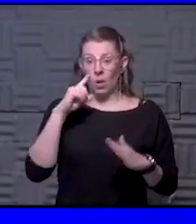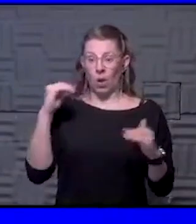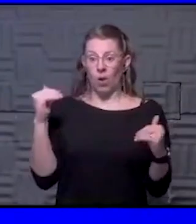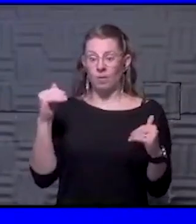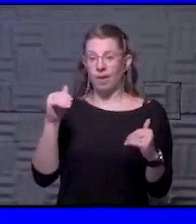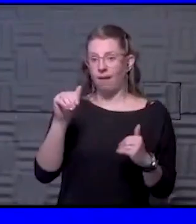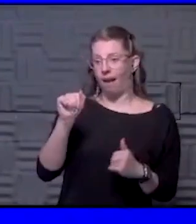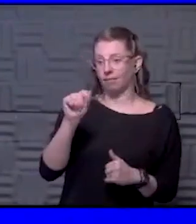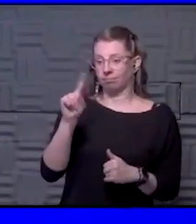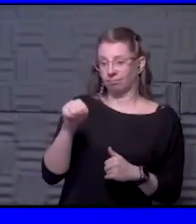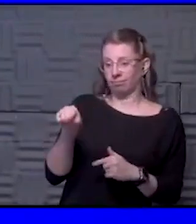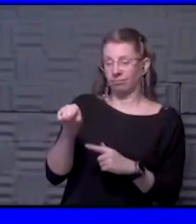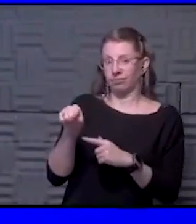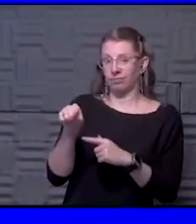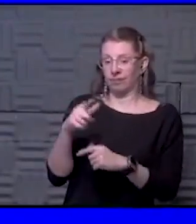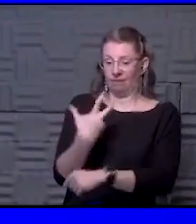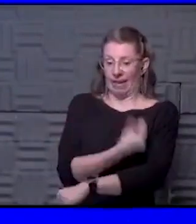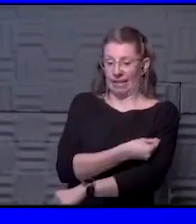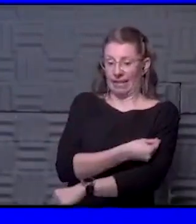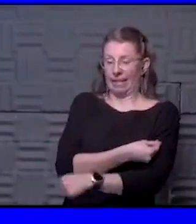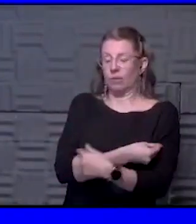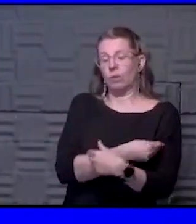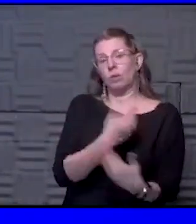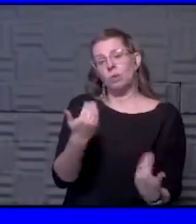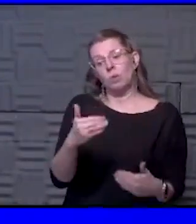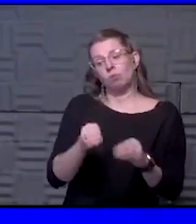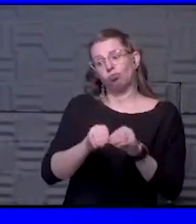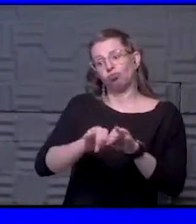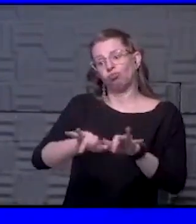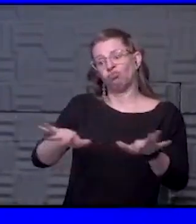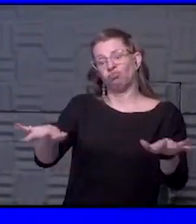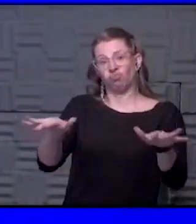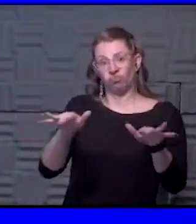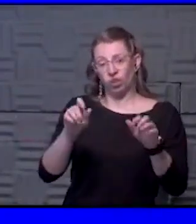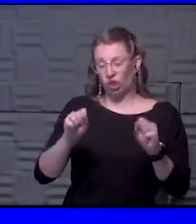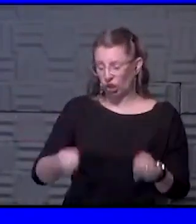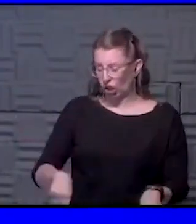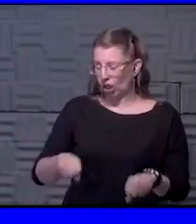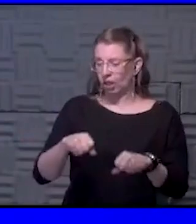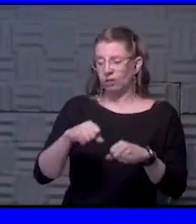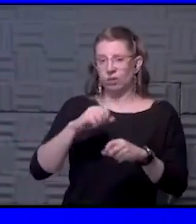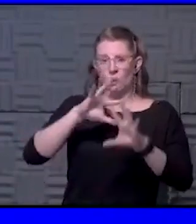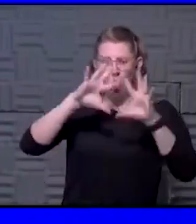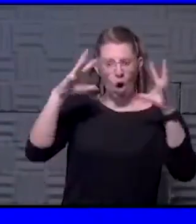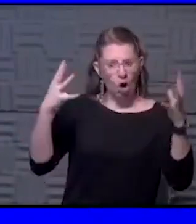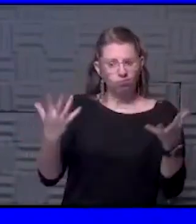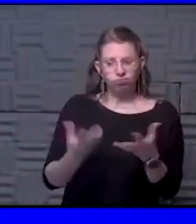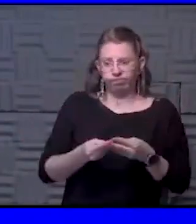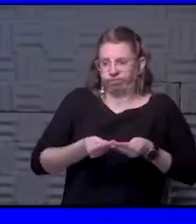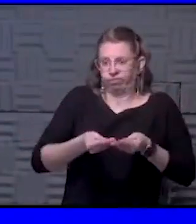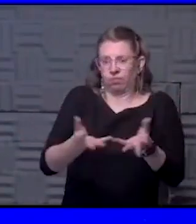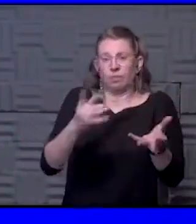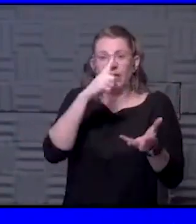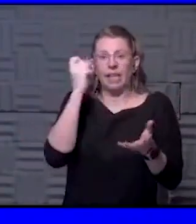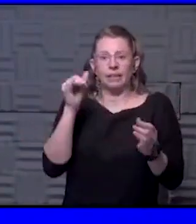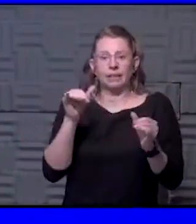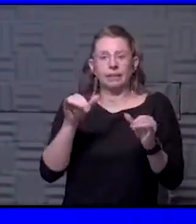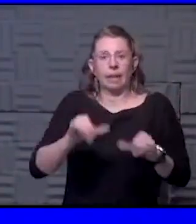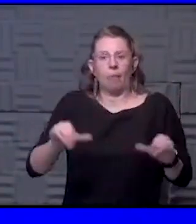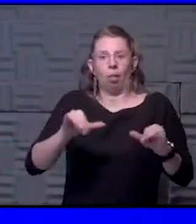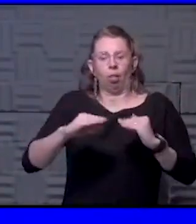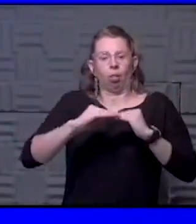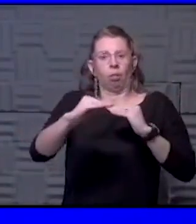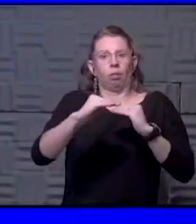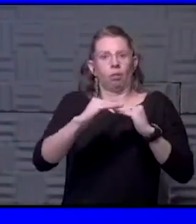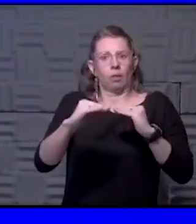this AstraZeneca vaccine could be one that could be distributed widely around the world, because it's a lot more stable, you know, higher